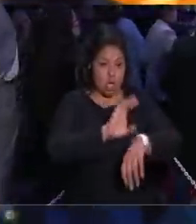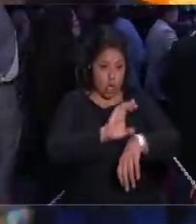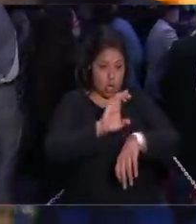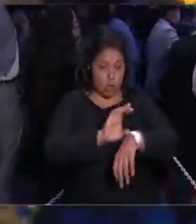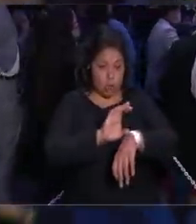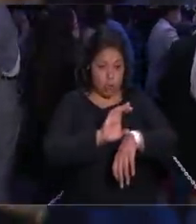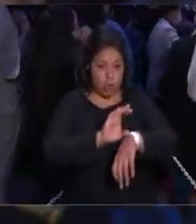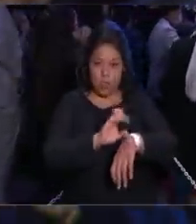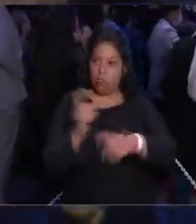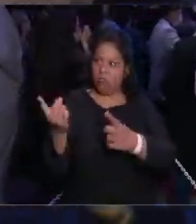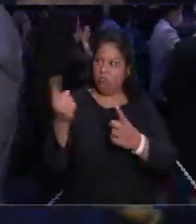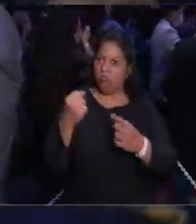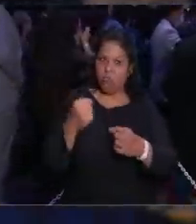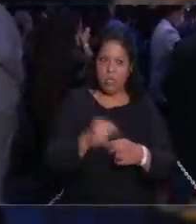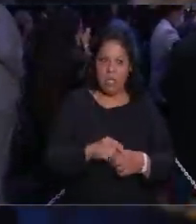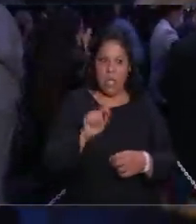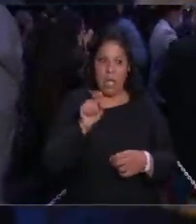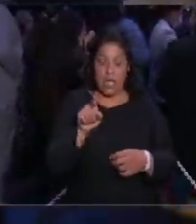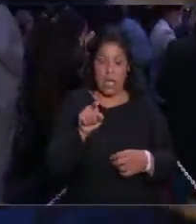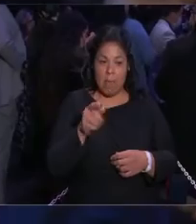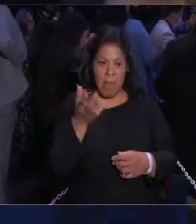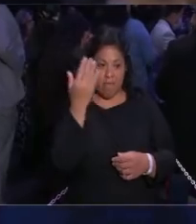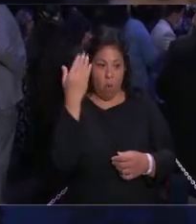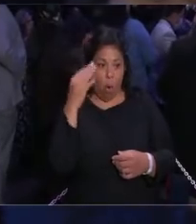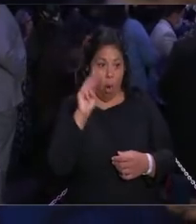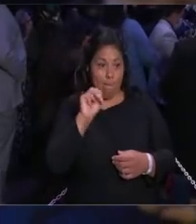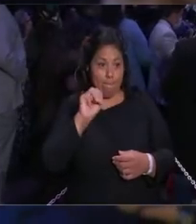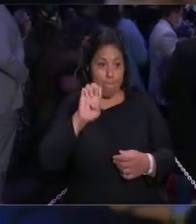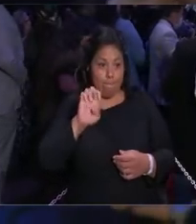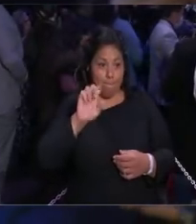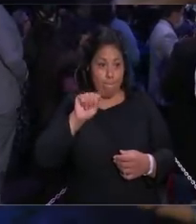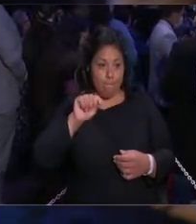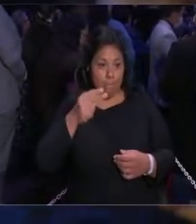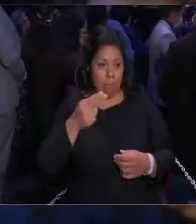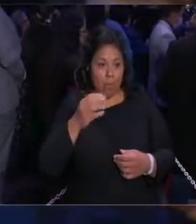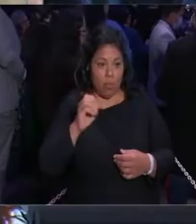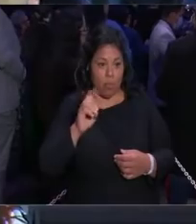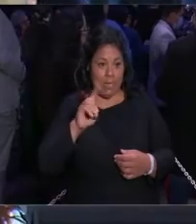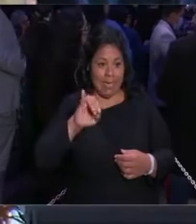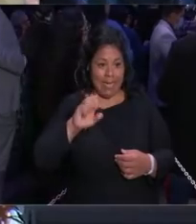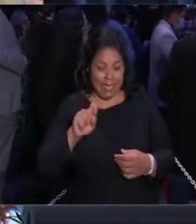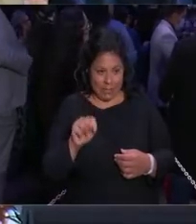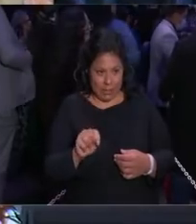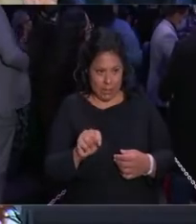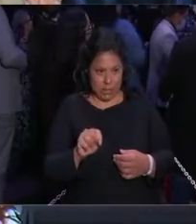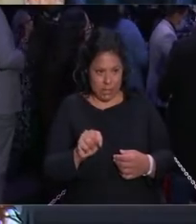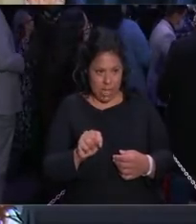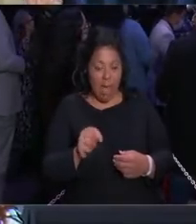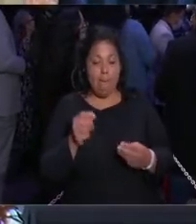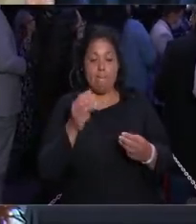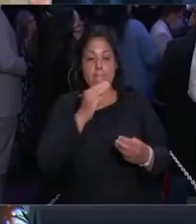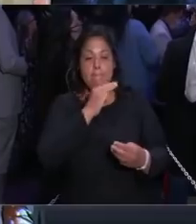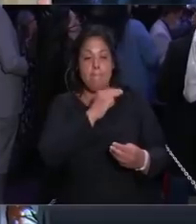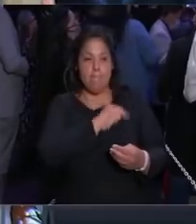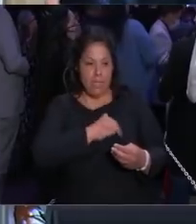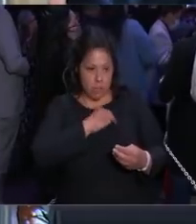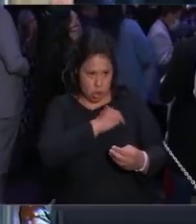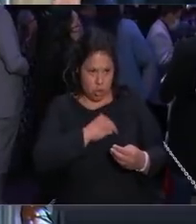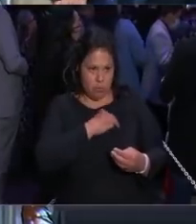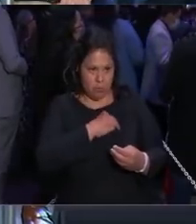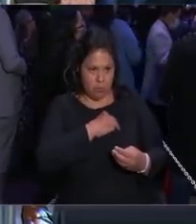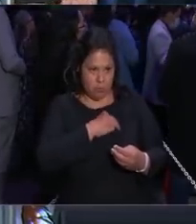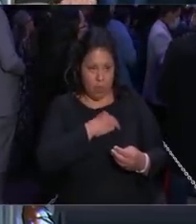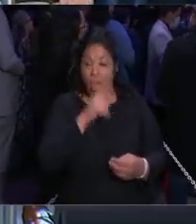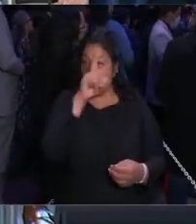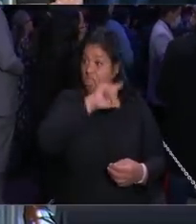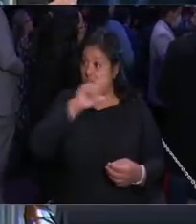apostólica. He was a Methodist. Era un metodista. Minister. Ministro en la iglesia metodista. The